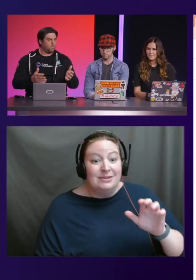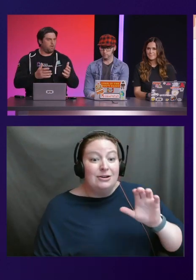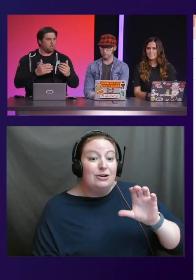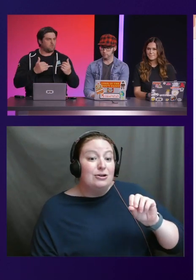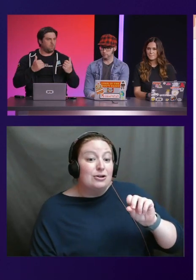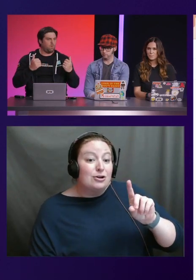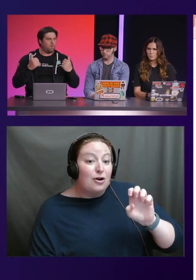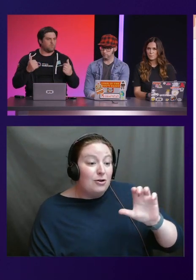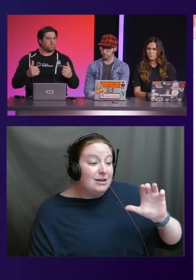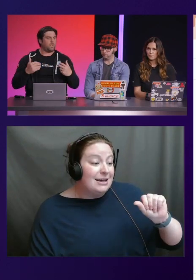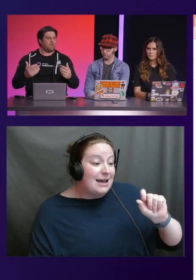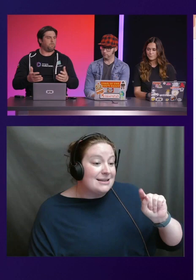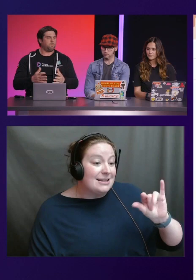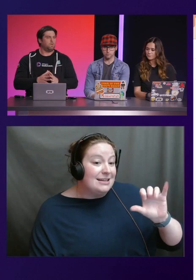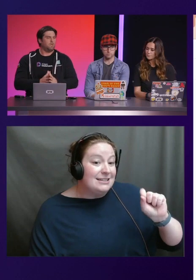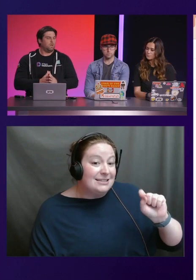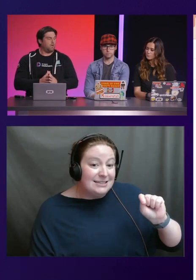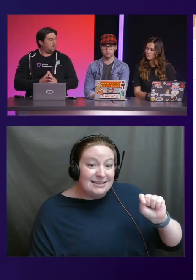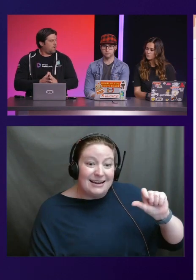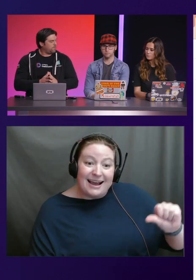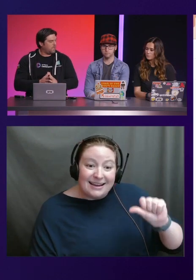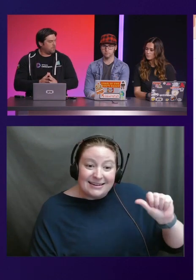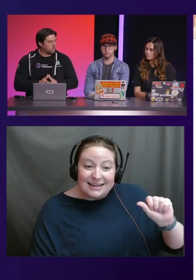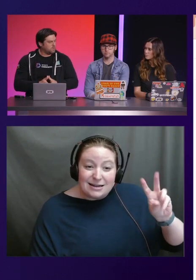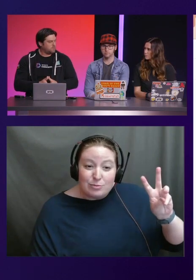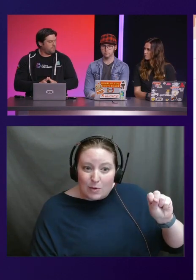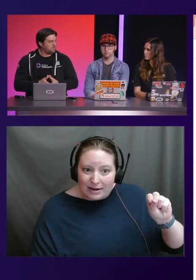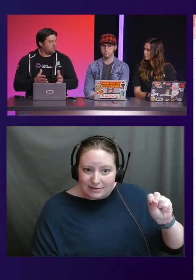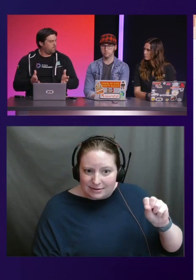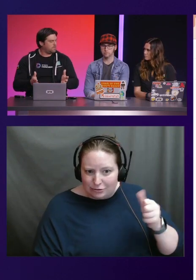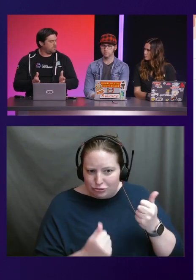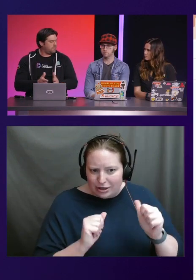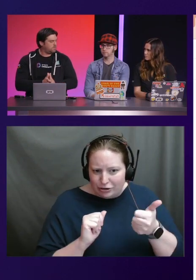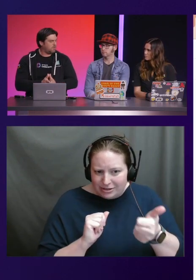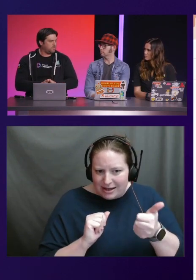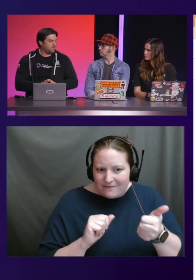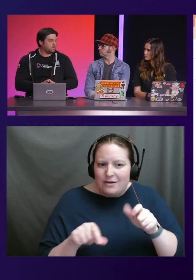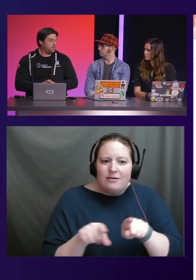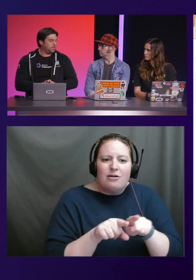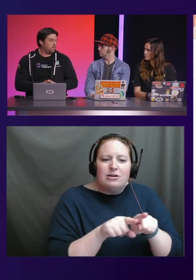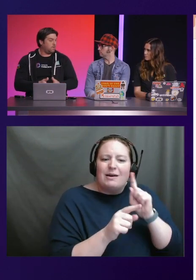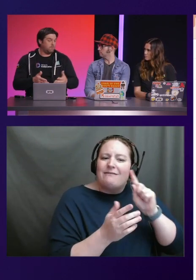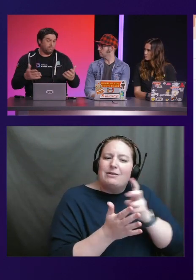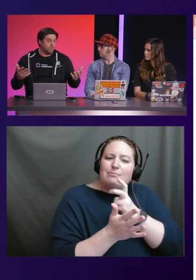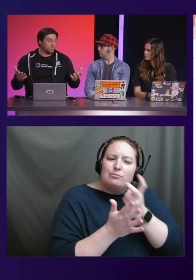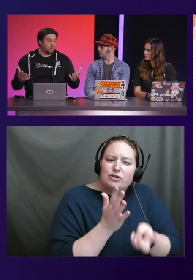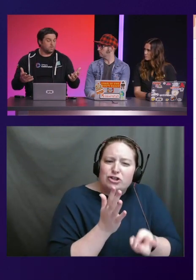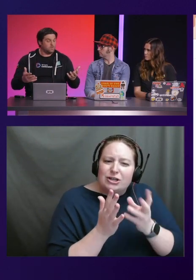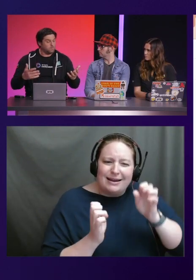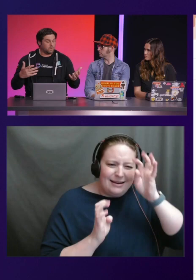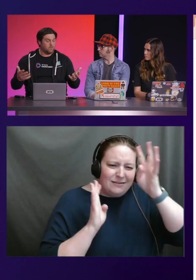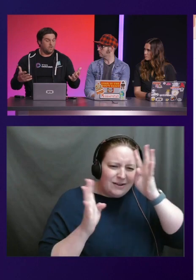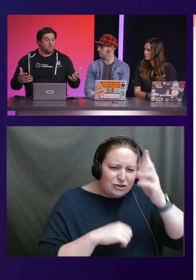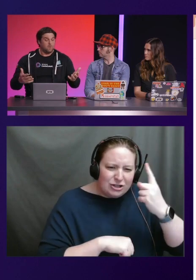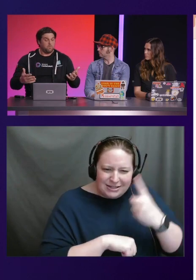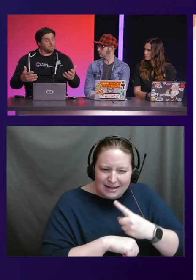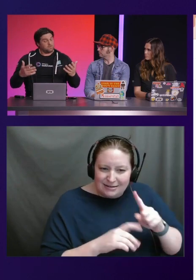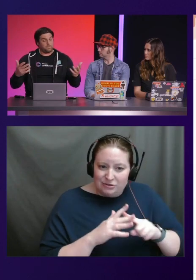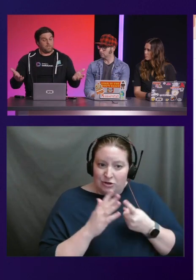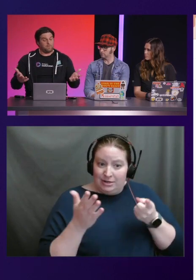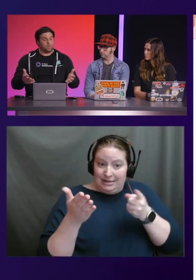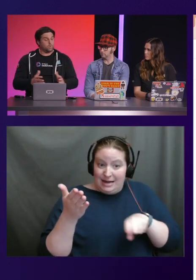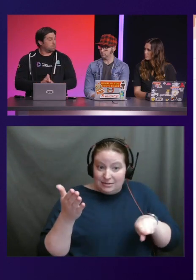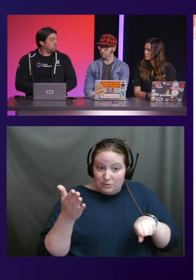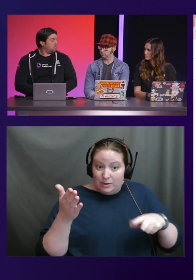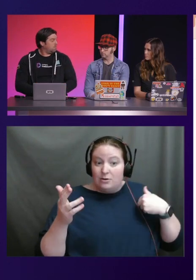free, but we are also hosting a couple online immersion days and innovation days starting next week, where we're hosting and we're going to build